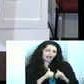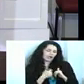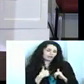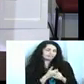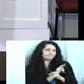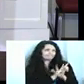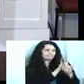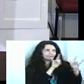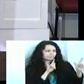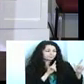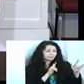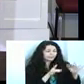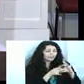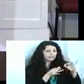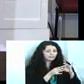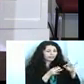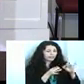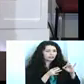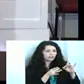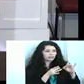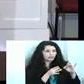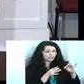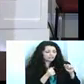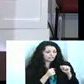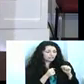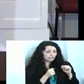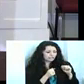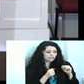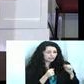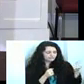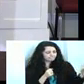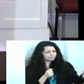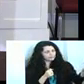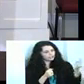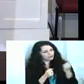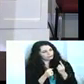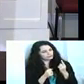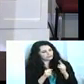story that gets to meet us at our point of need today.